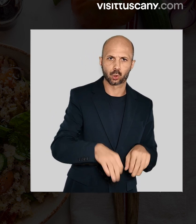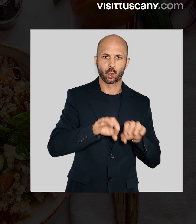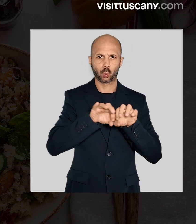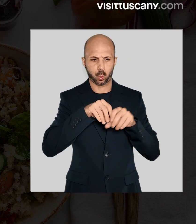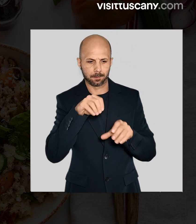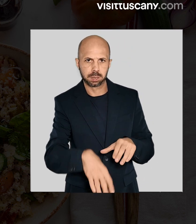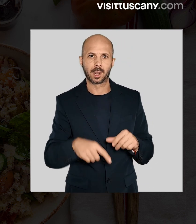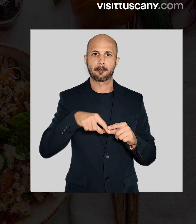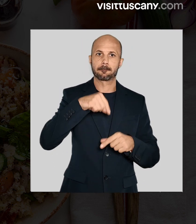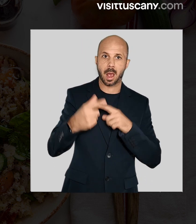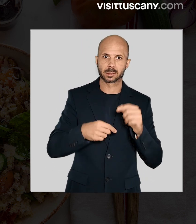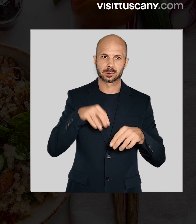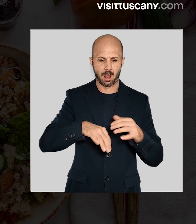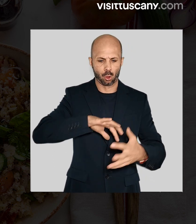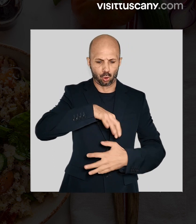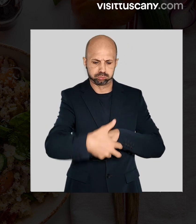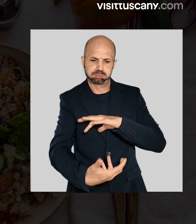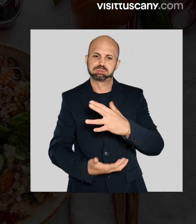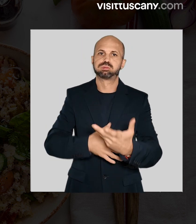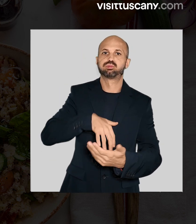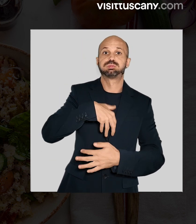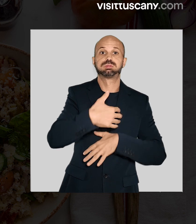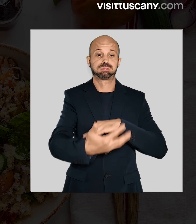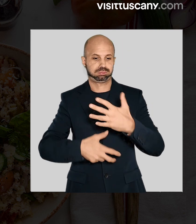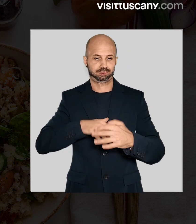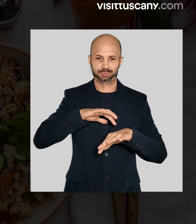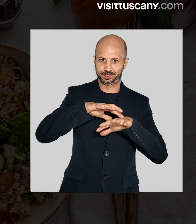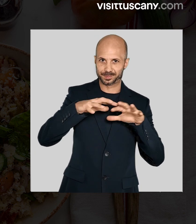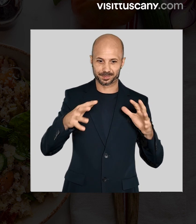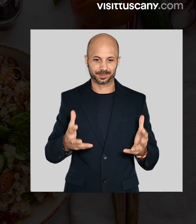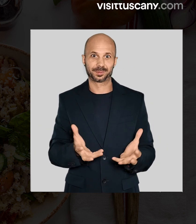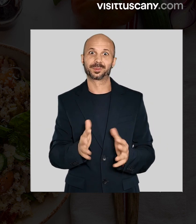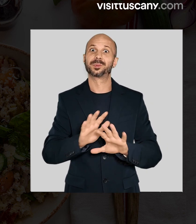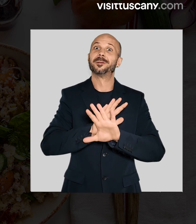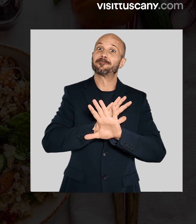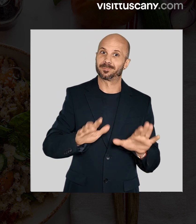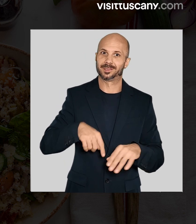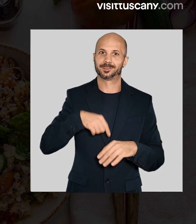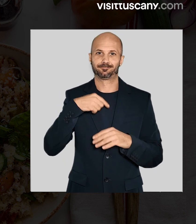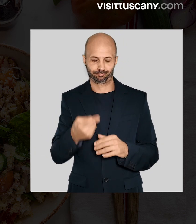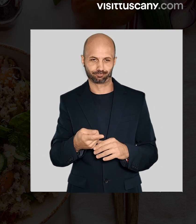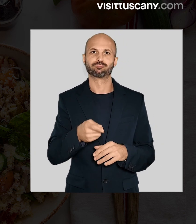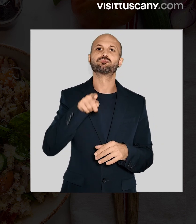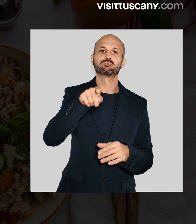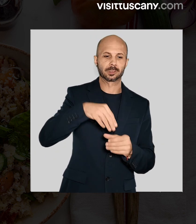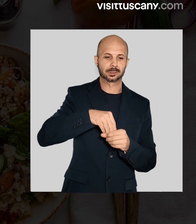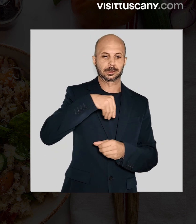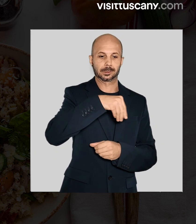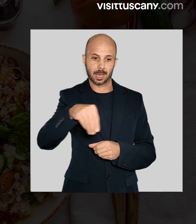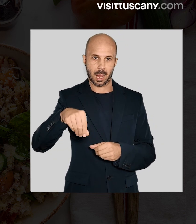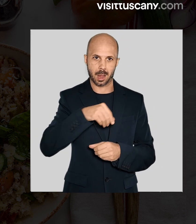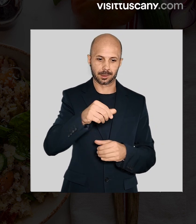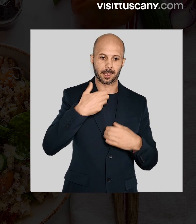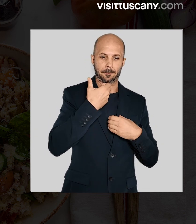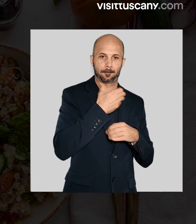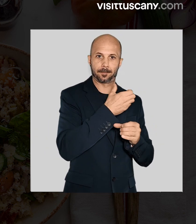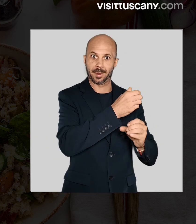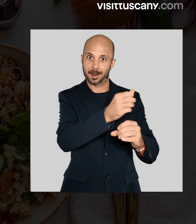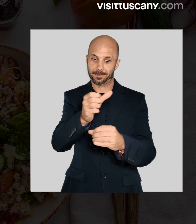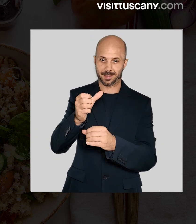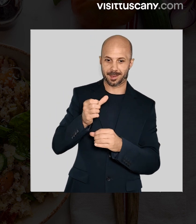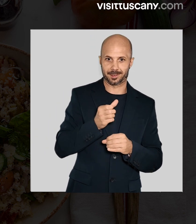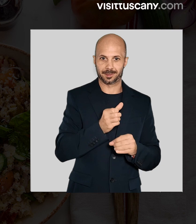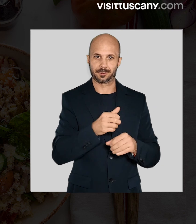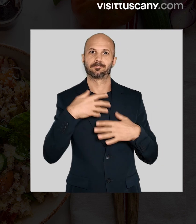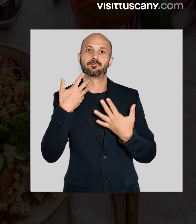Put the bread in a large bowl and dress it with the well-drained onion, the chopped tomatoes, the sliced cucumbers and fresh basil, torn